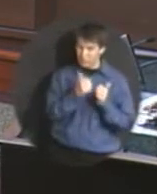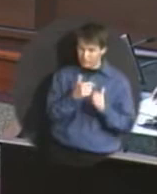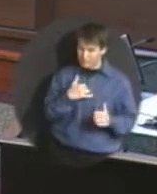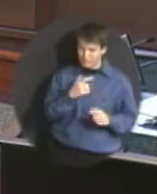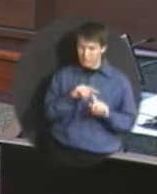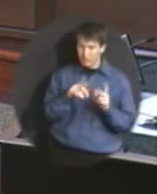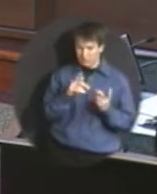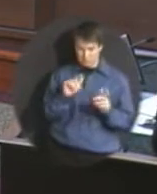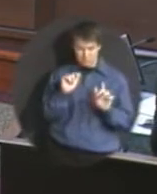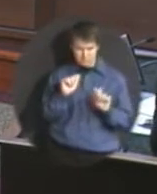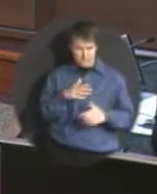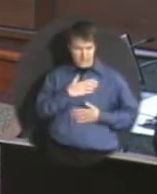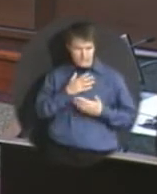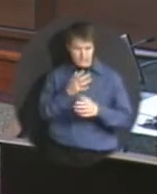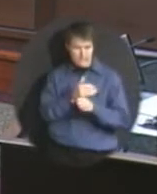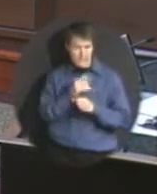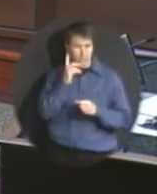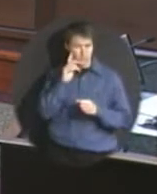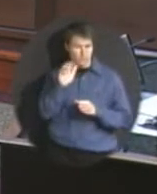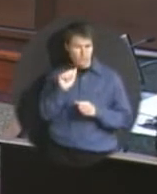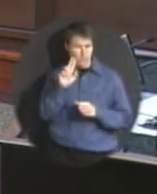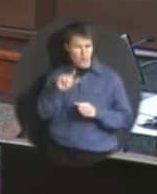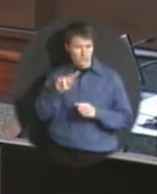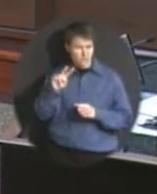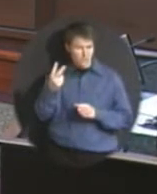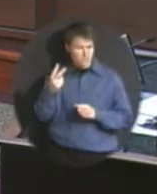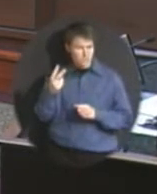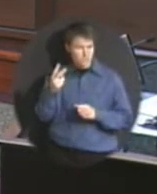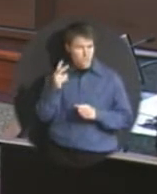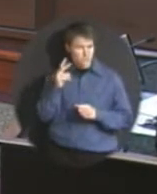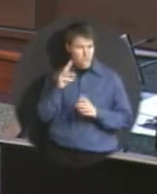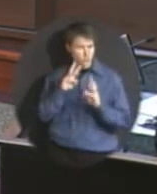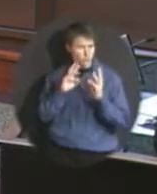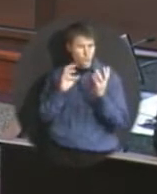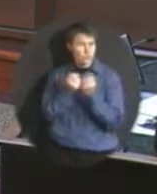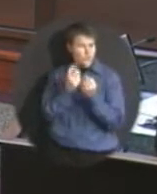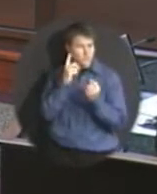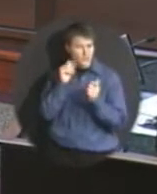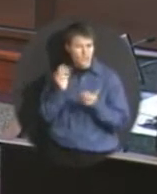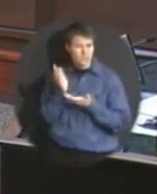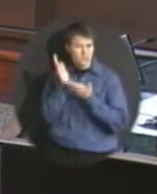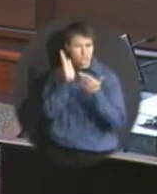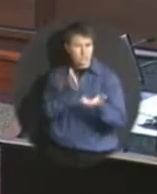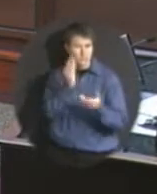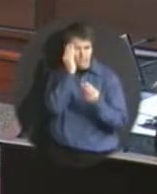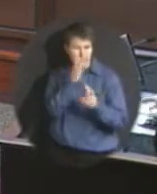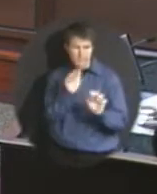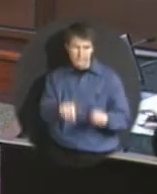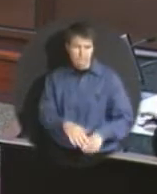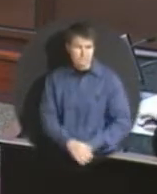our on August 2nd or at the workshops. I can definitely have that information for you.